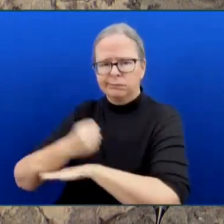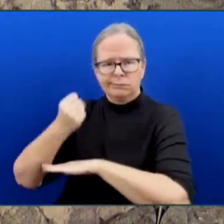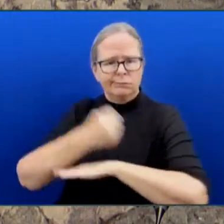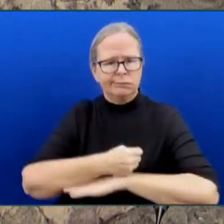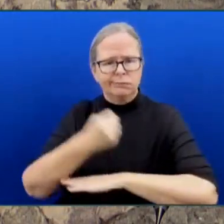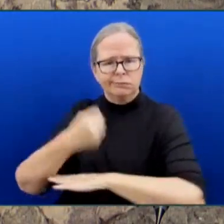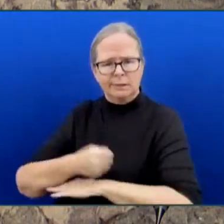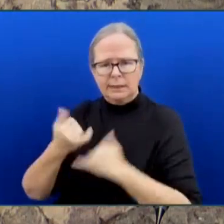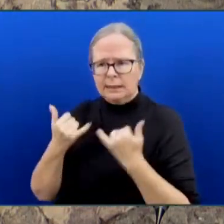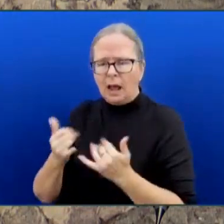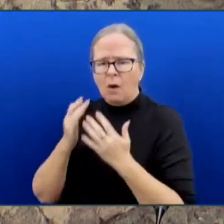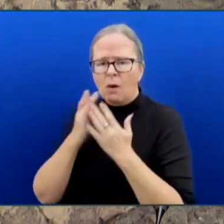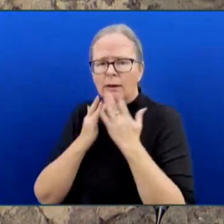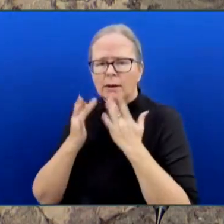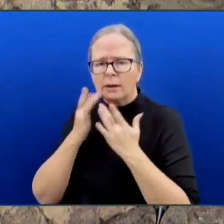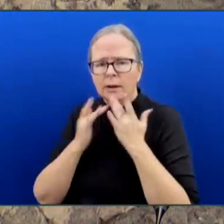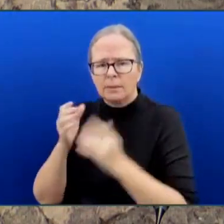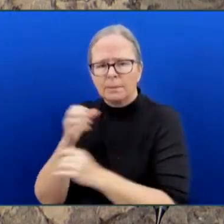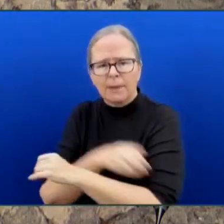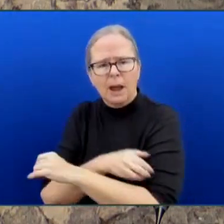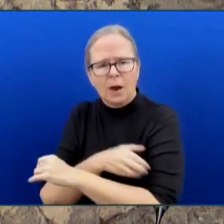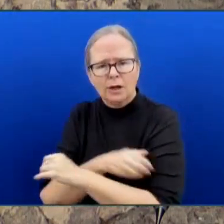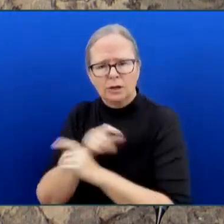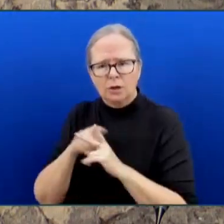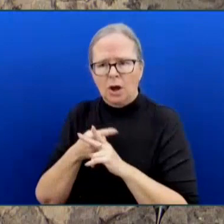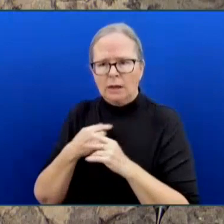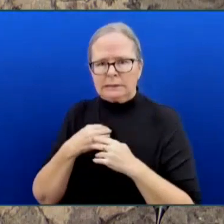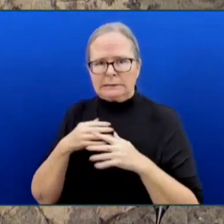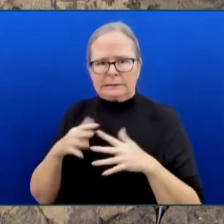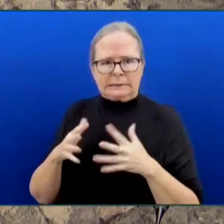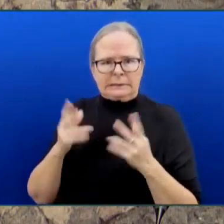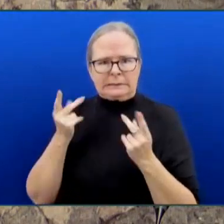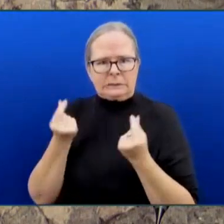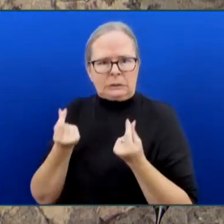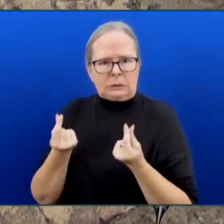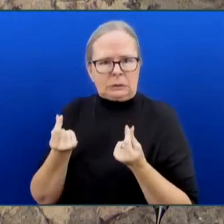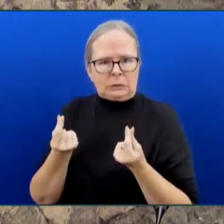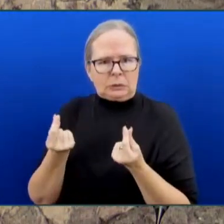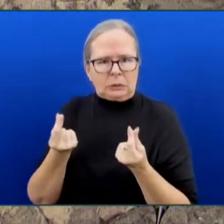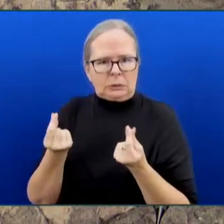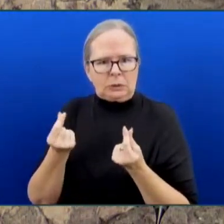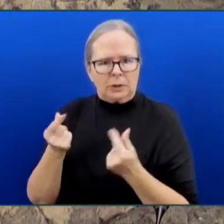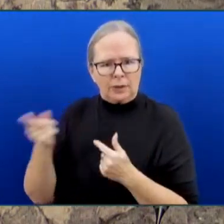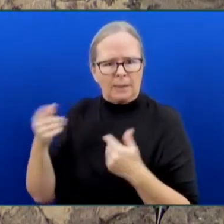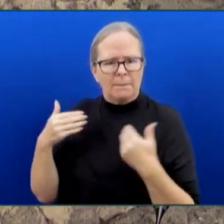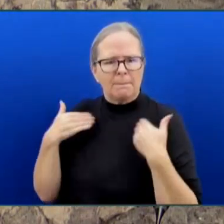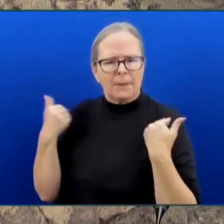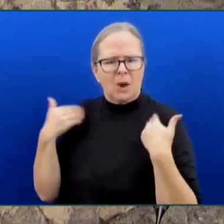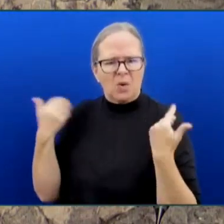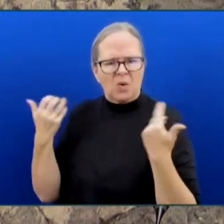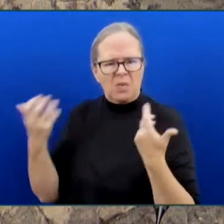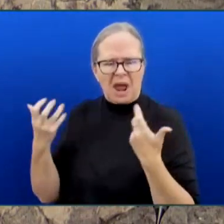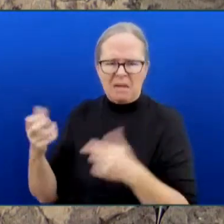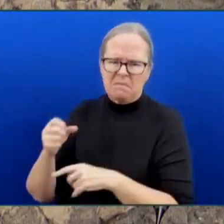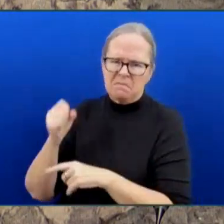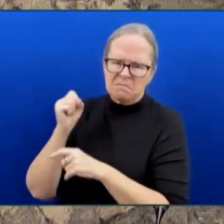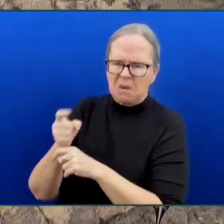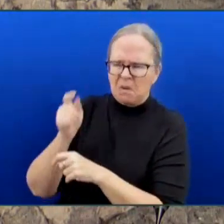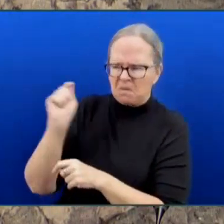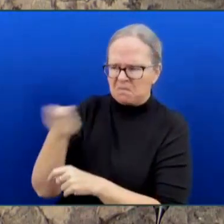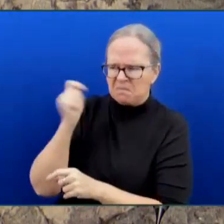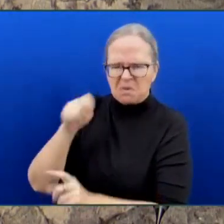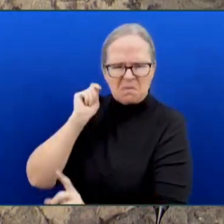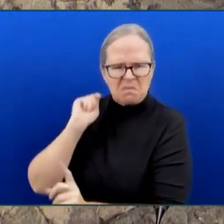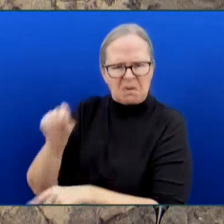wants to use a stick against companies and is intent on applying leverage against